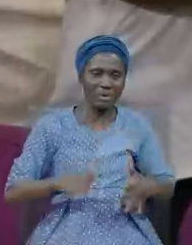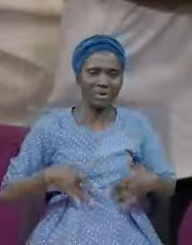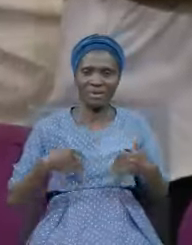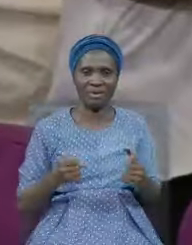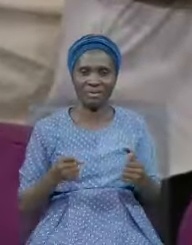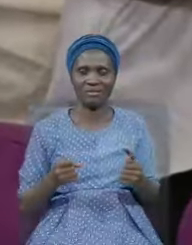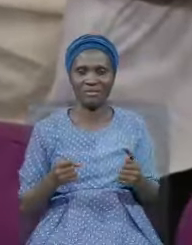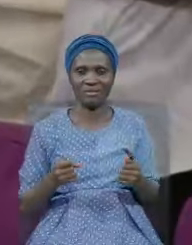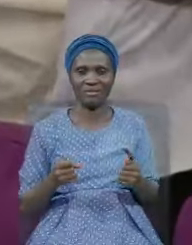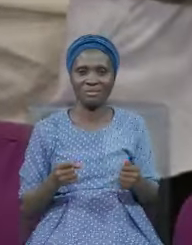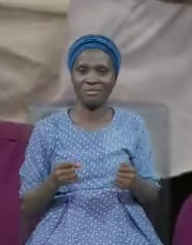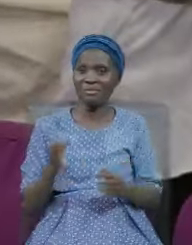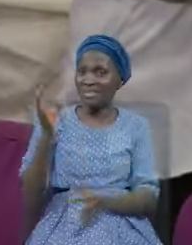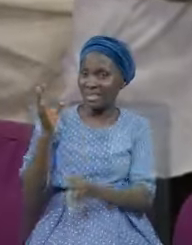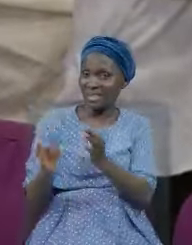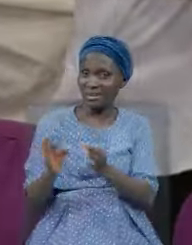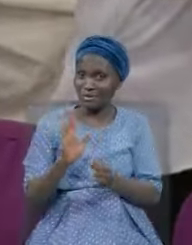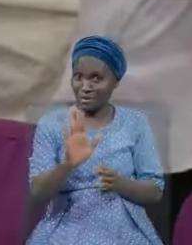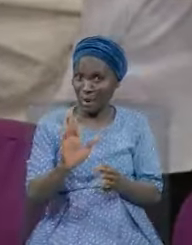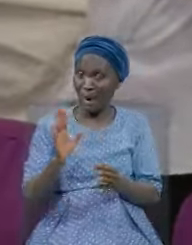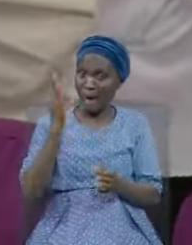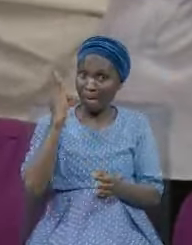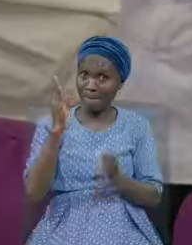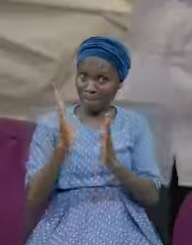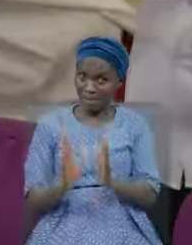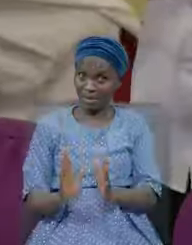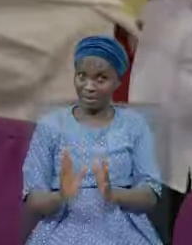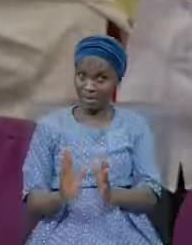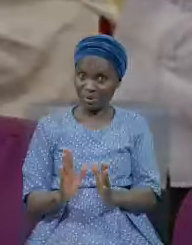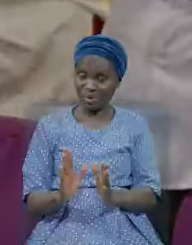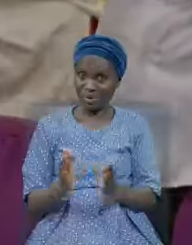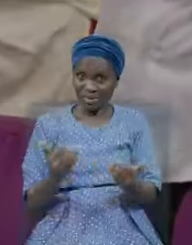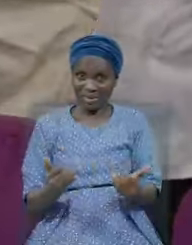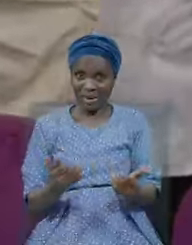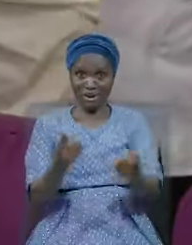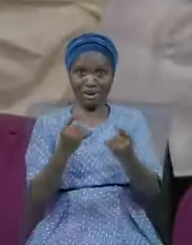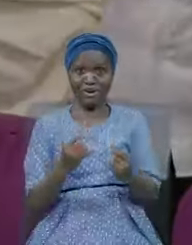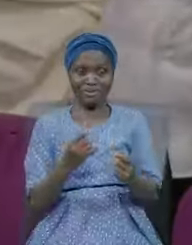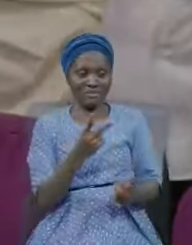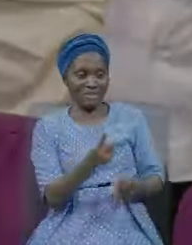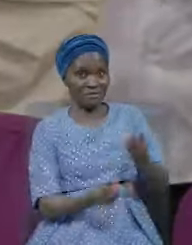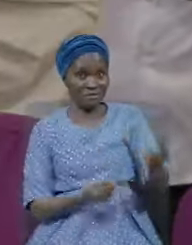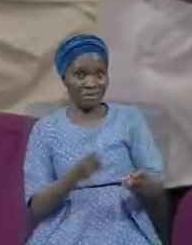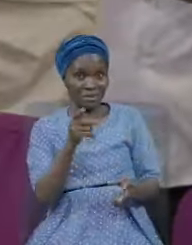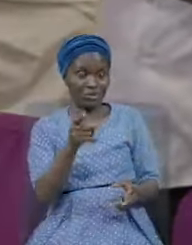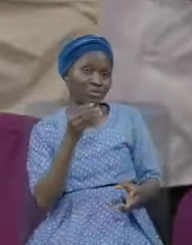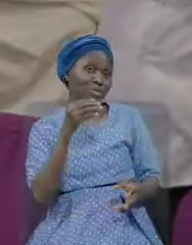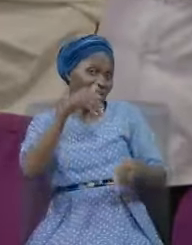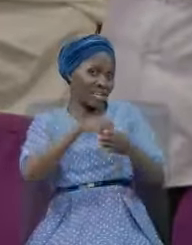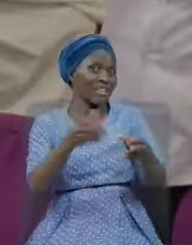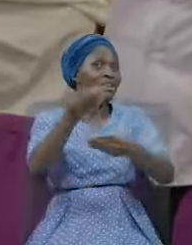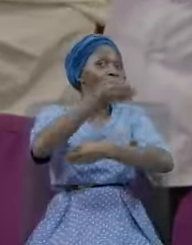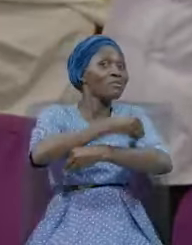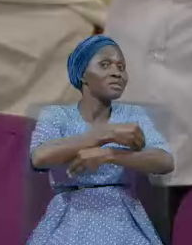If your pastor were to come to you, your office, your